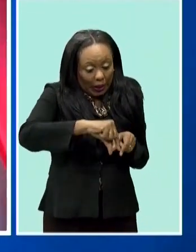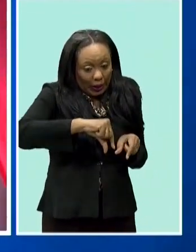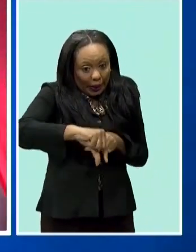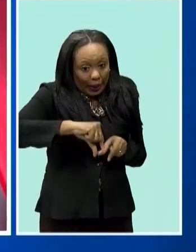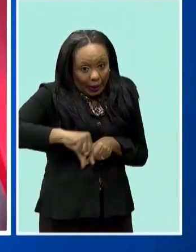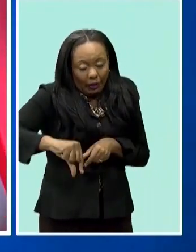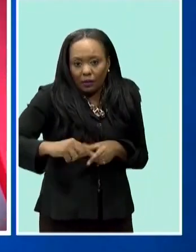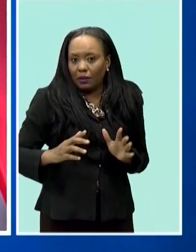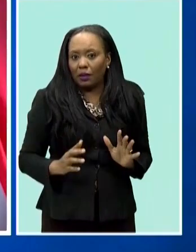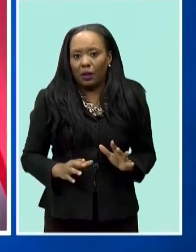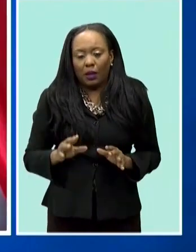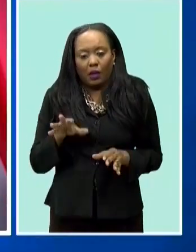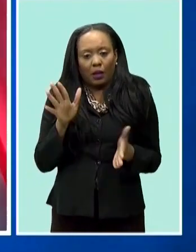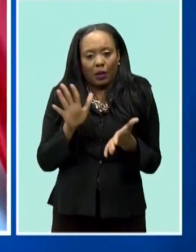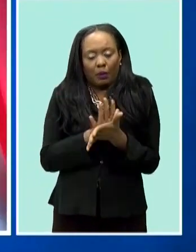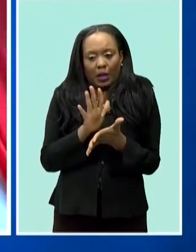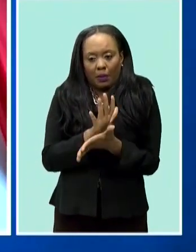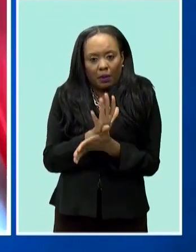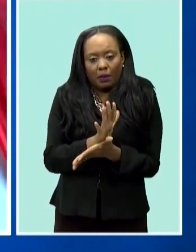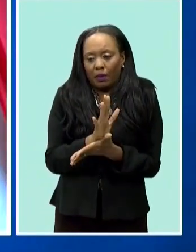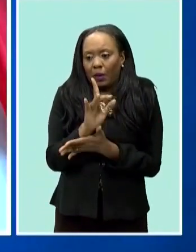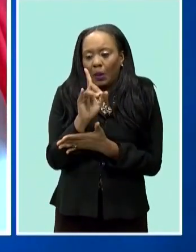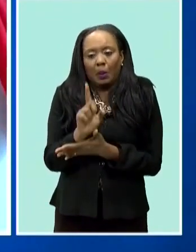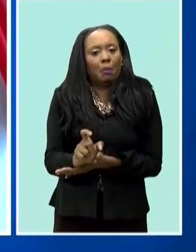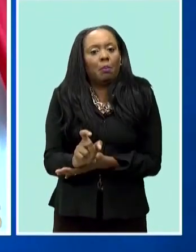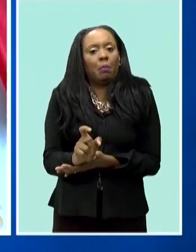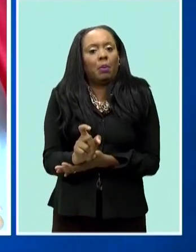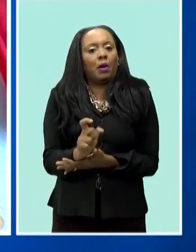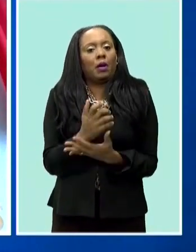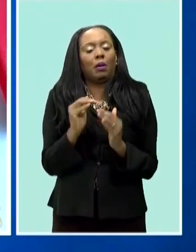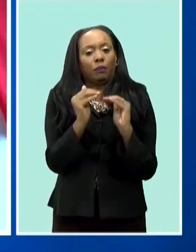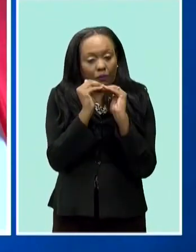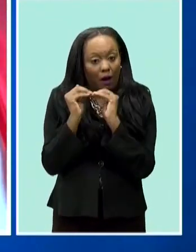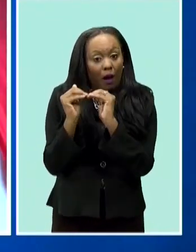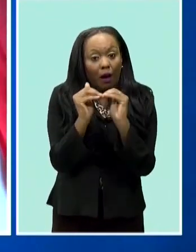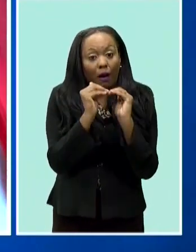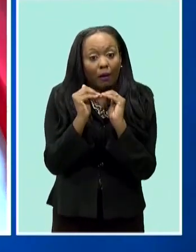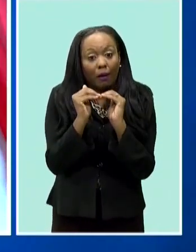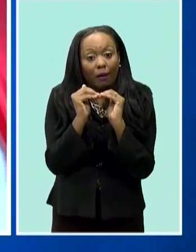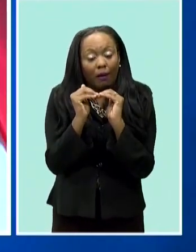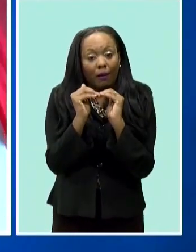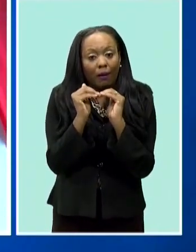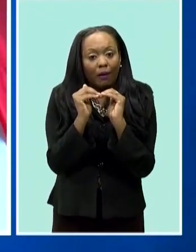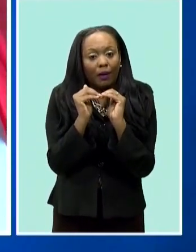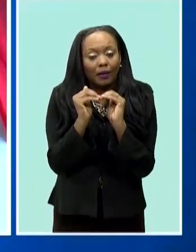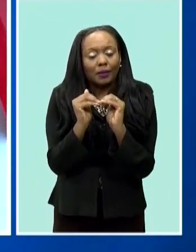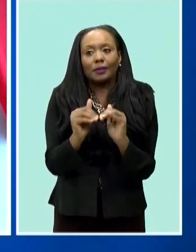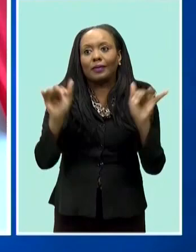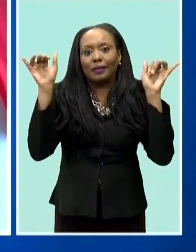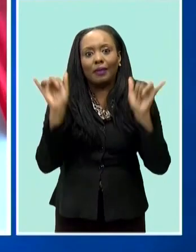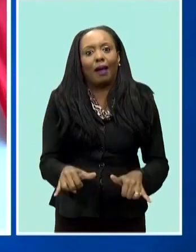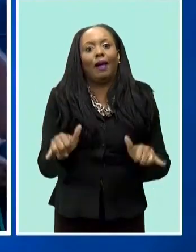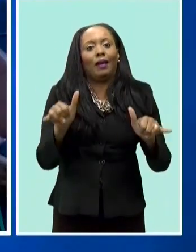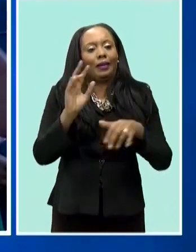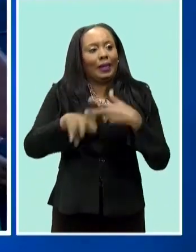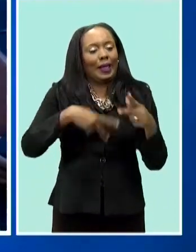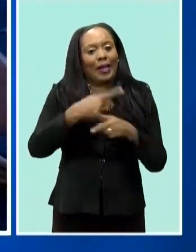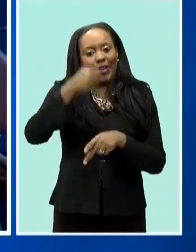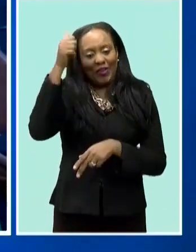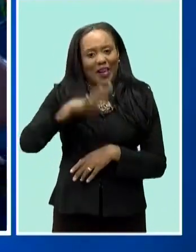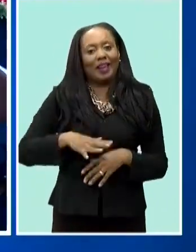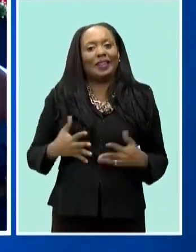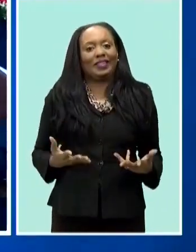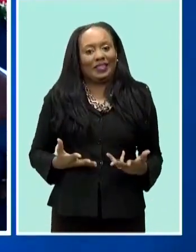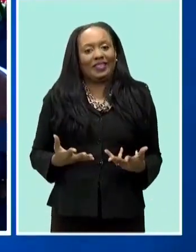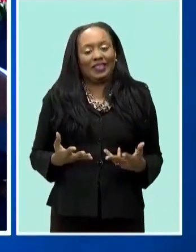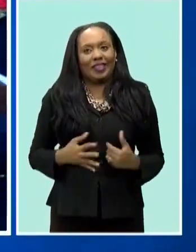The paper must guard its independence, said he. That was the measure of the man. The